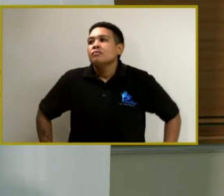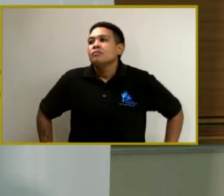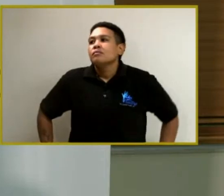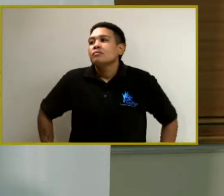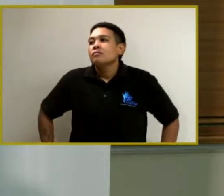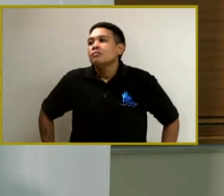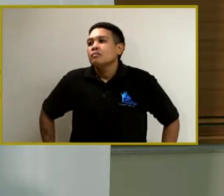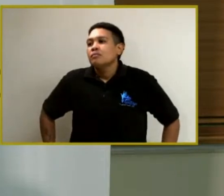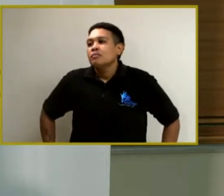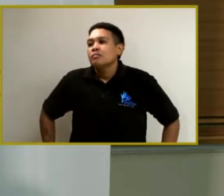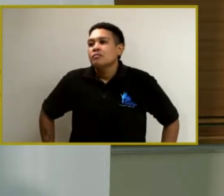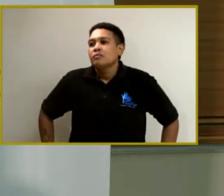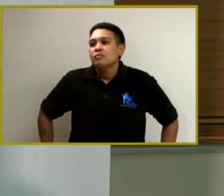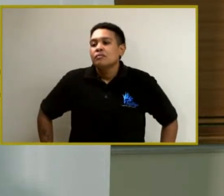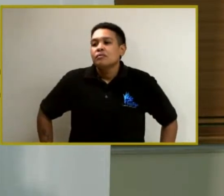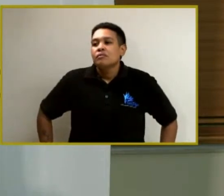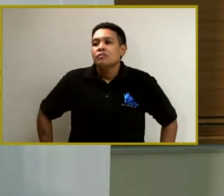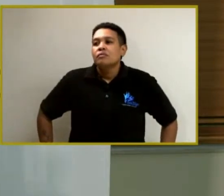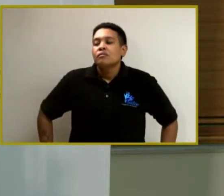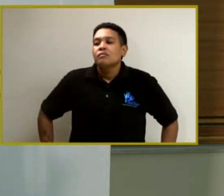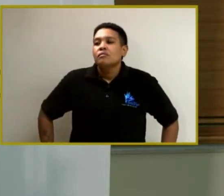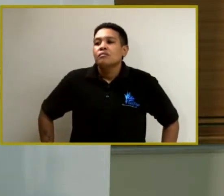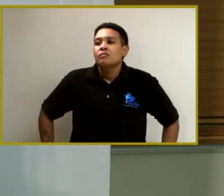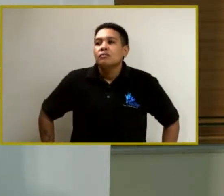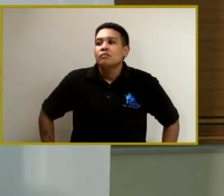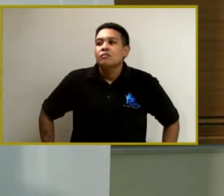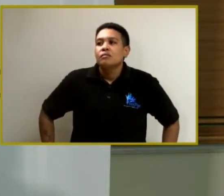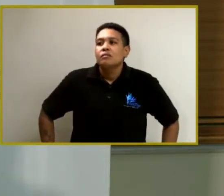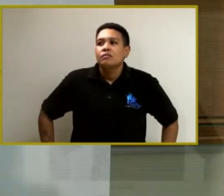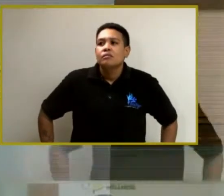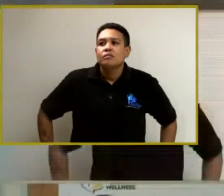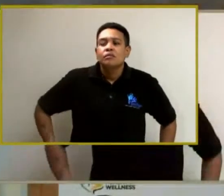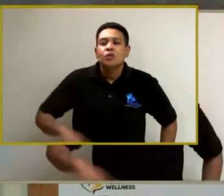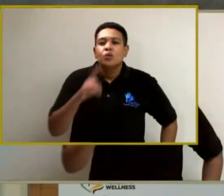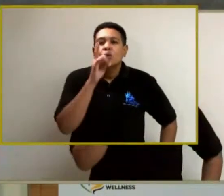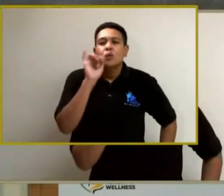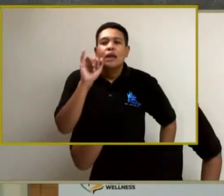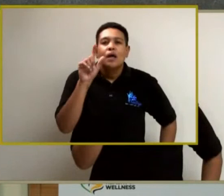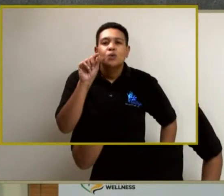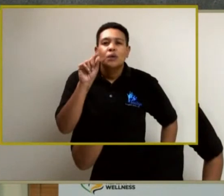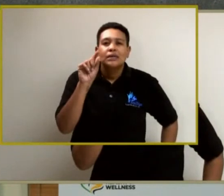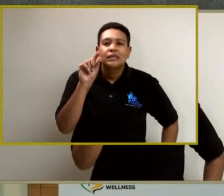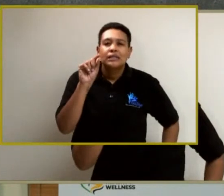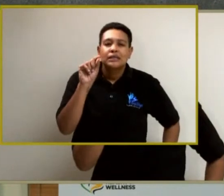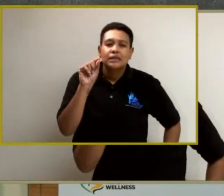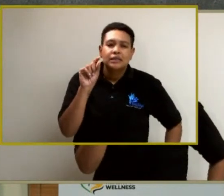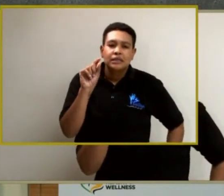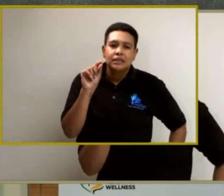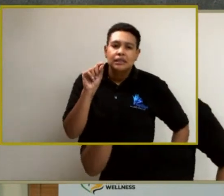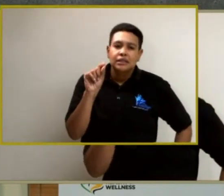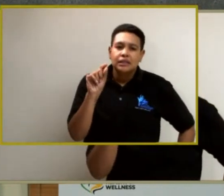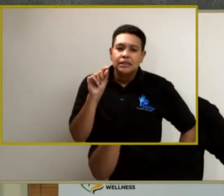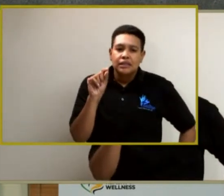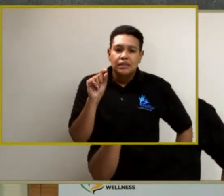Yes. Can you run the cursor on it so we can see? That looks like 20 on the, what date is that?